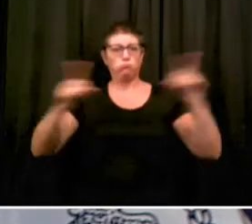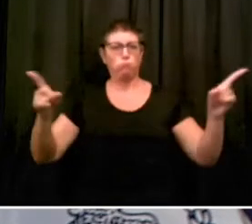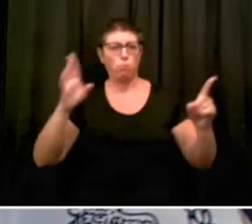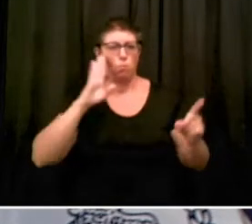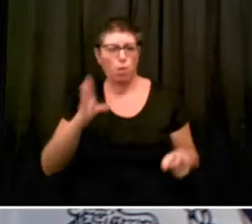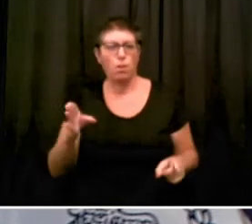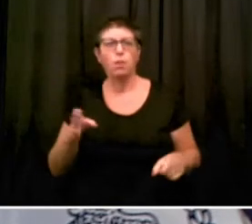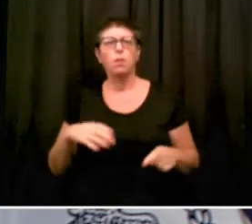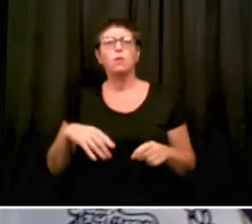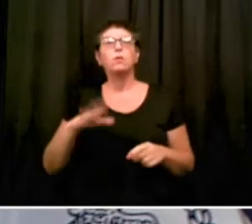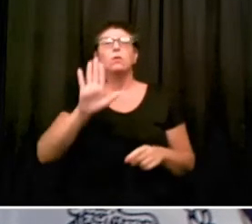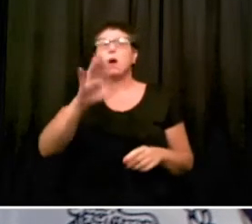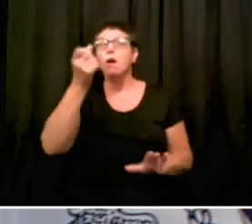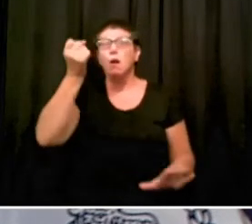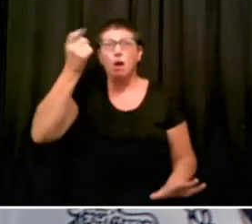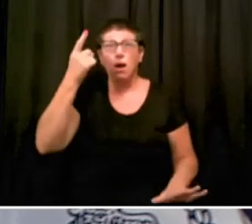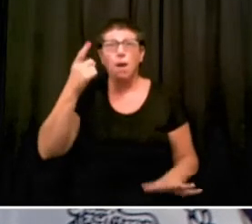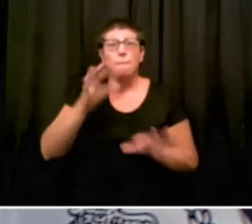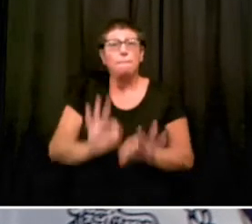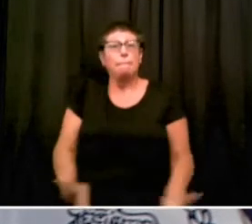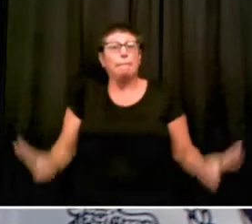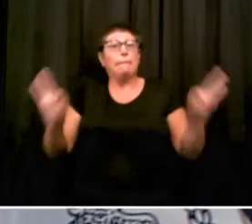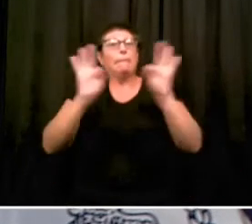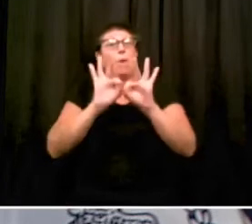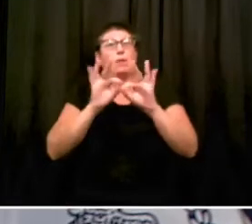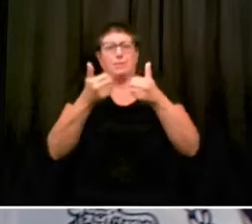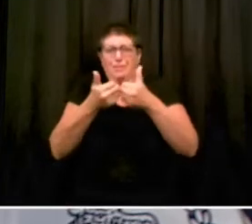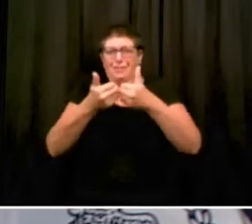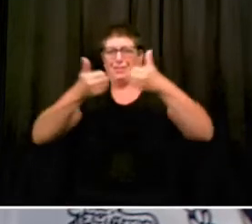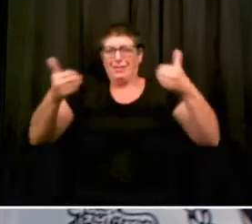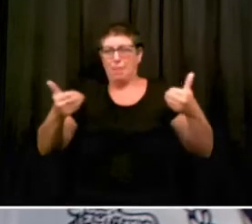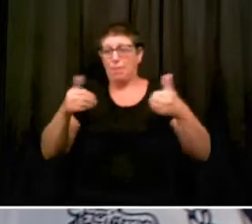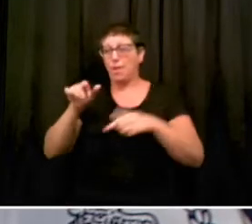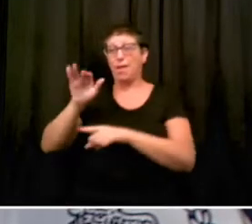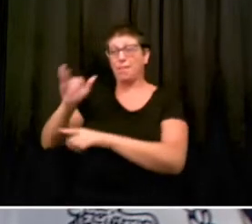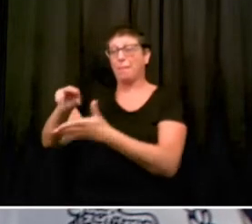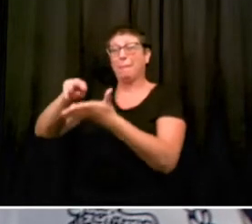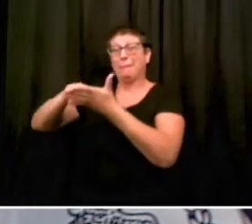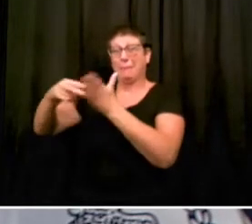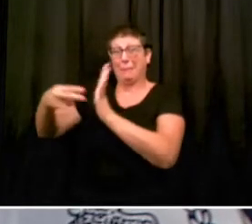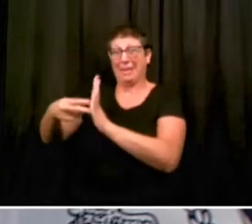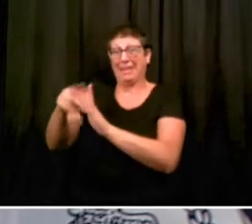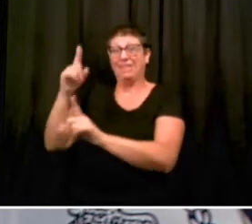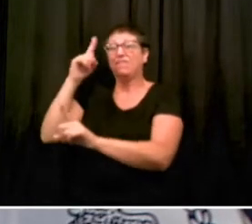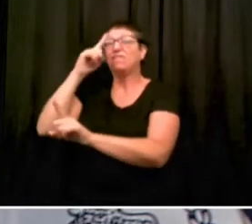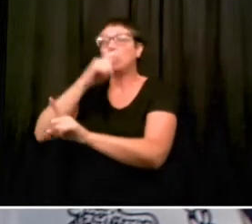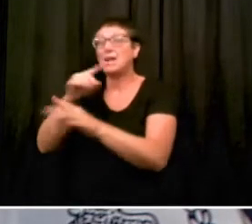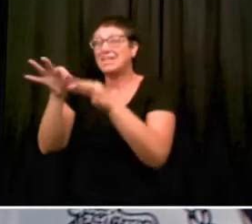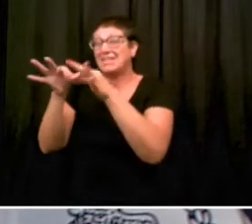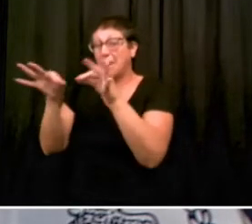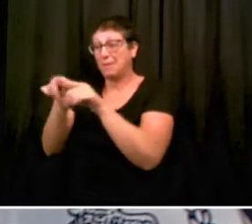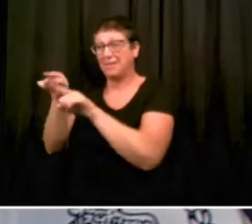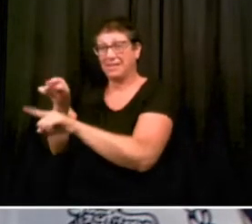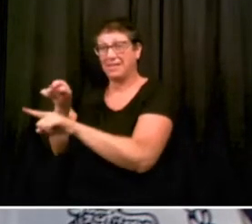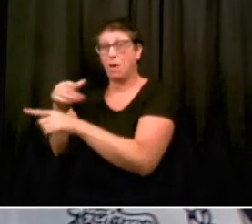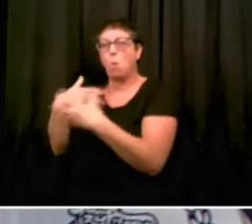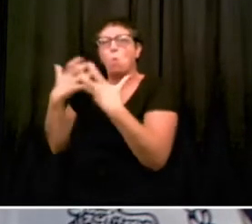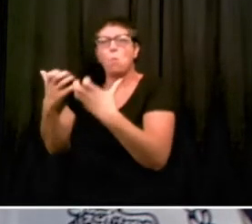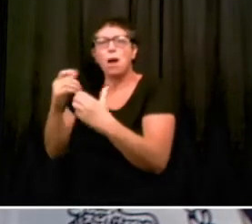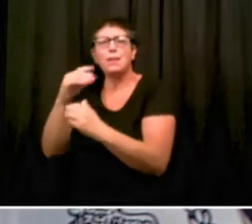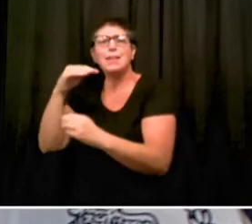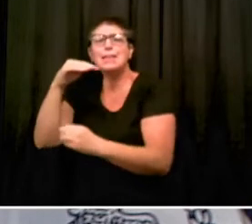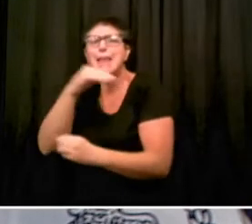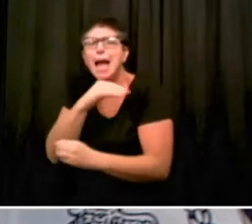false statements, Yoav, I would be careful there. I think sometimes people believe they have been given accurate information. They repeat it, turns out not to be